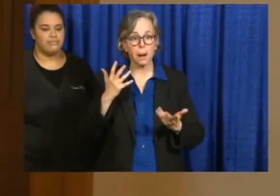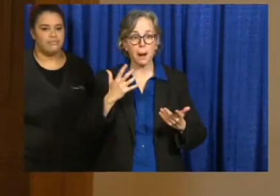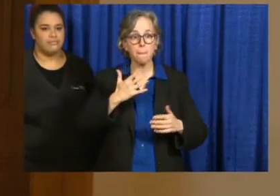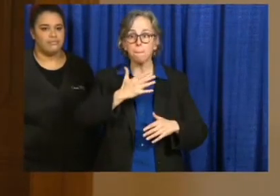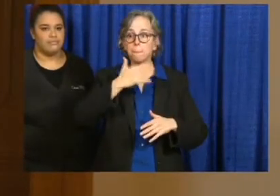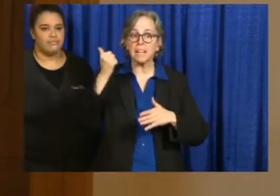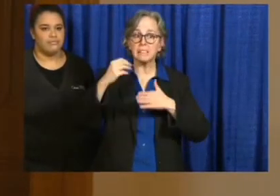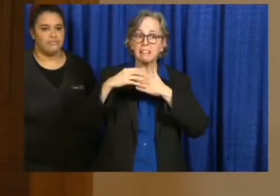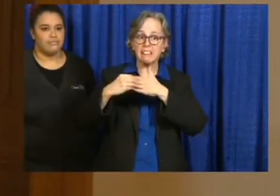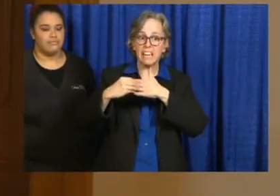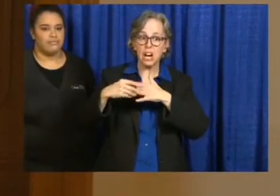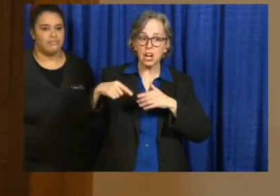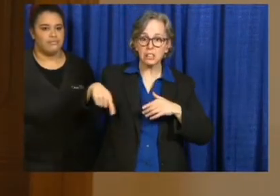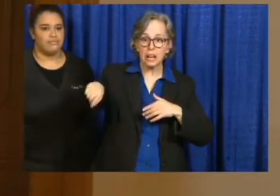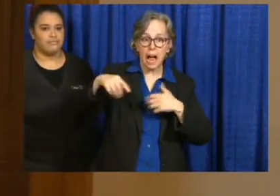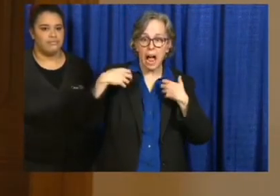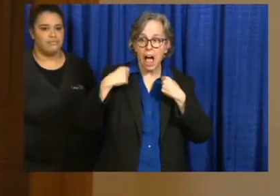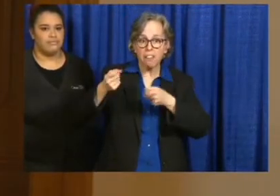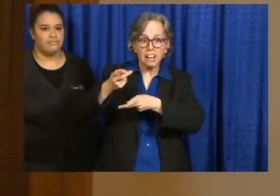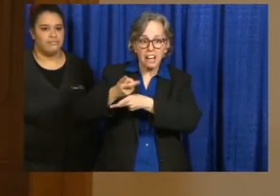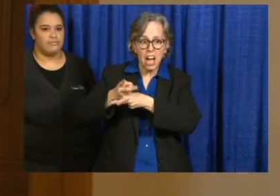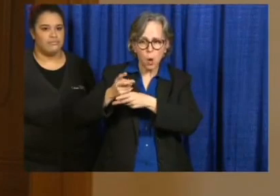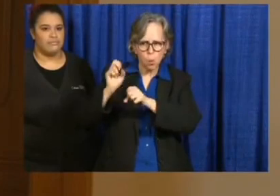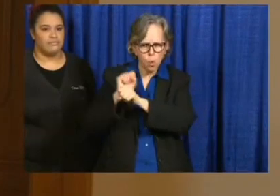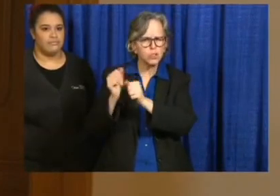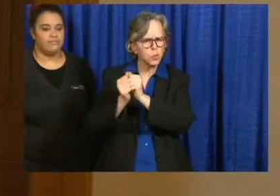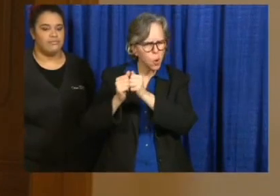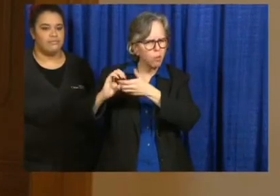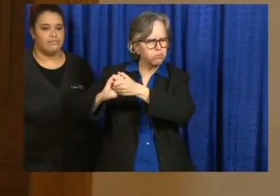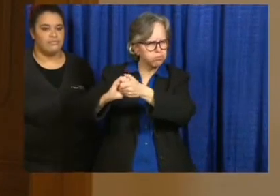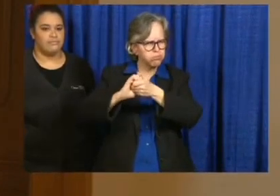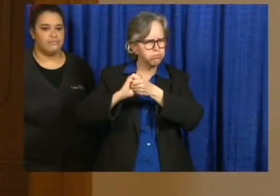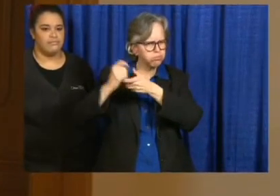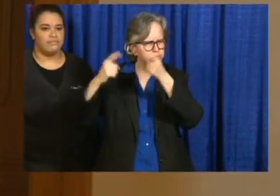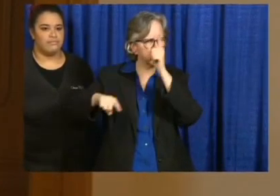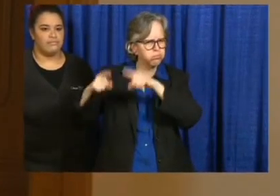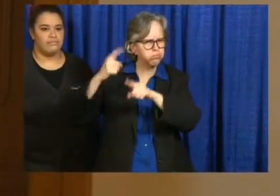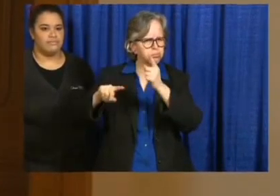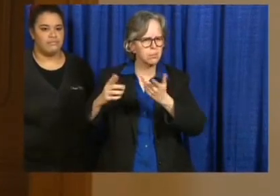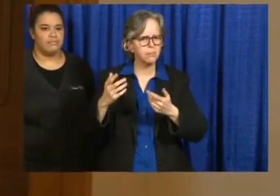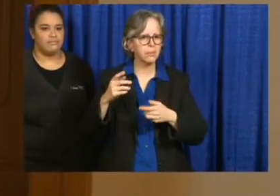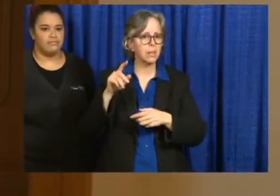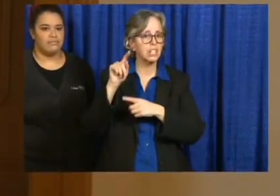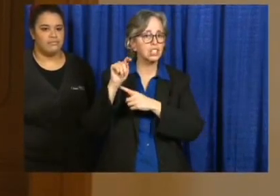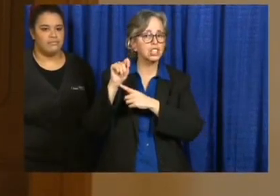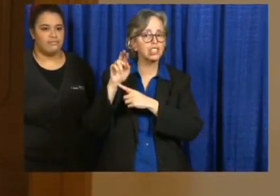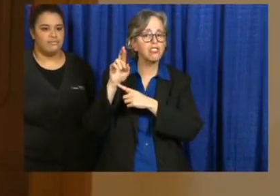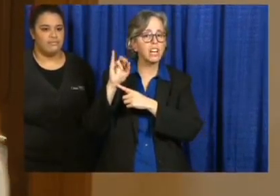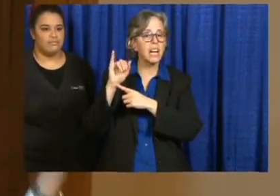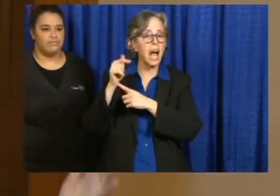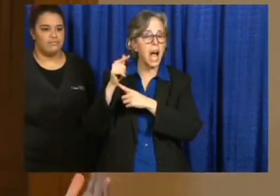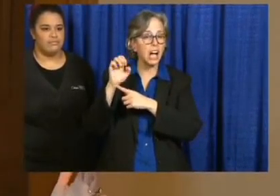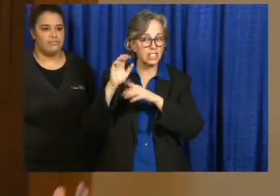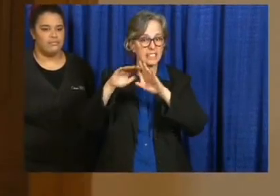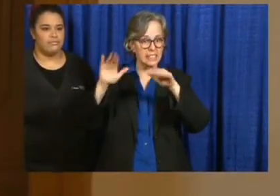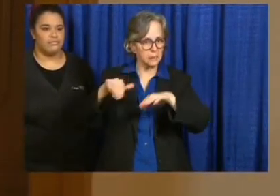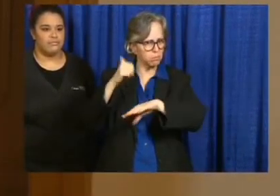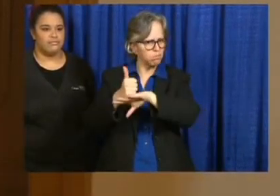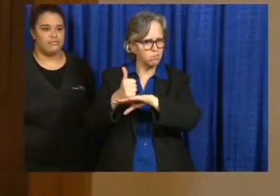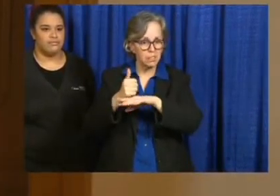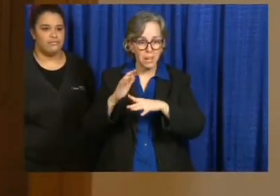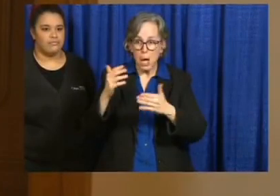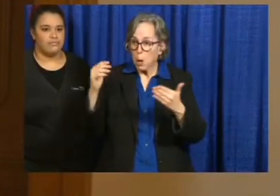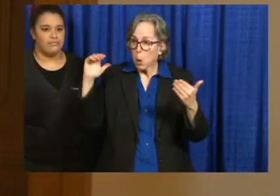triage, crisis, almost battlefield system, really a brand new meta